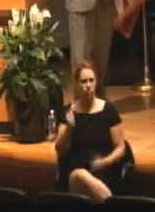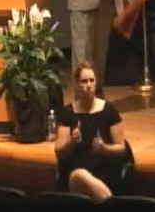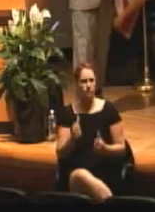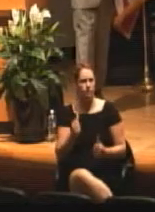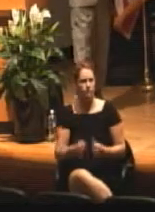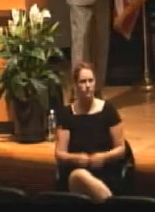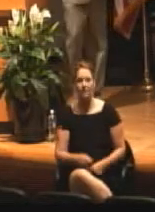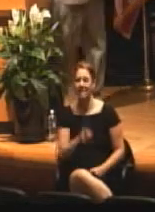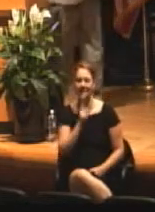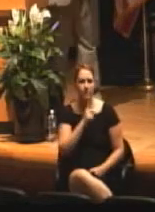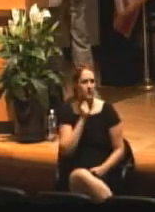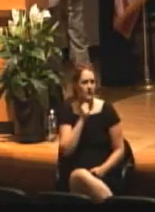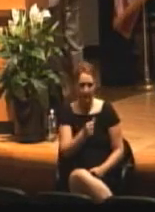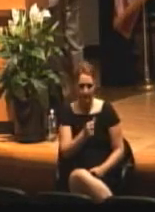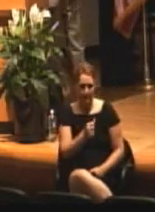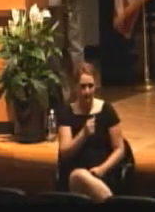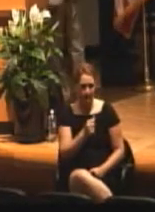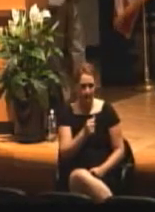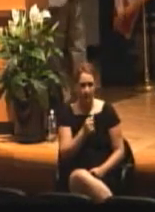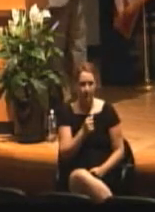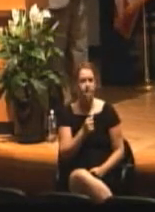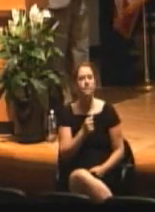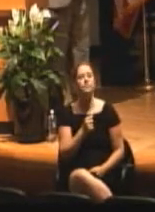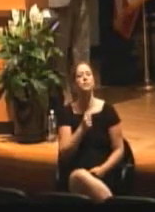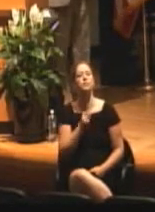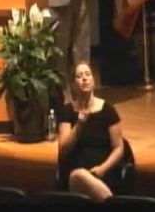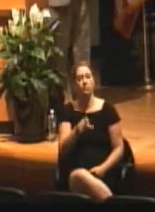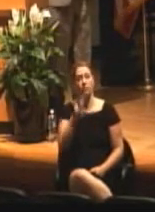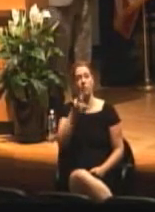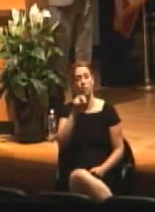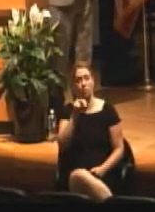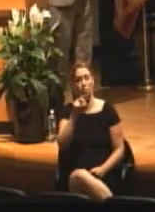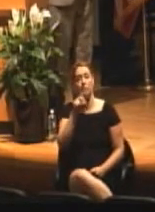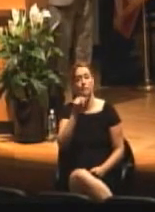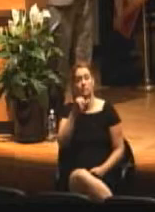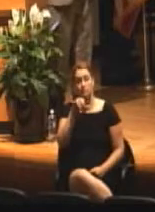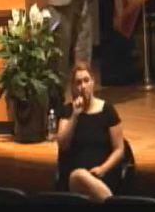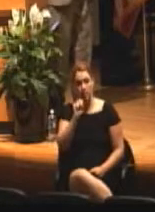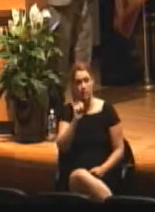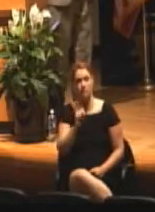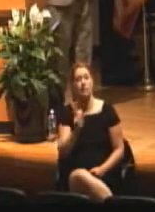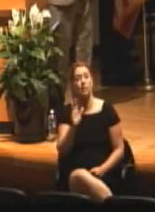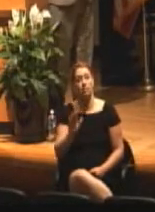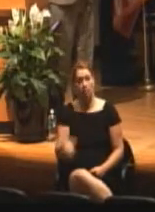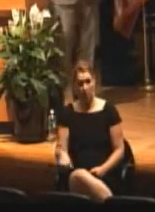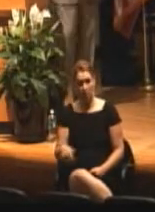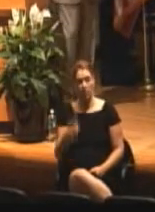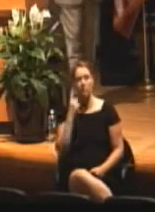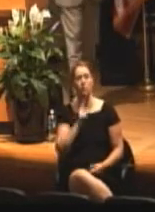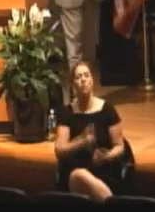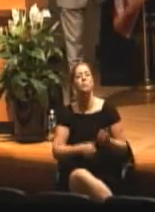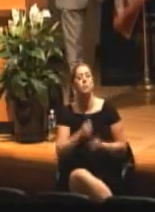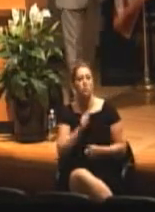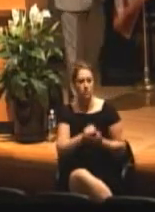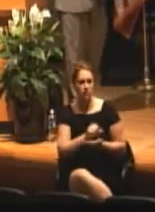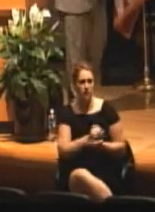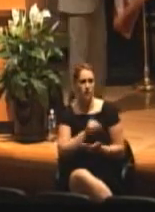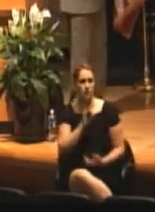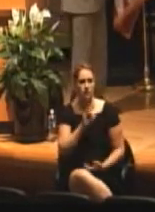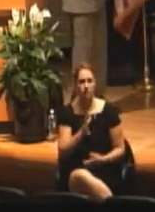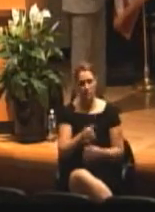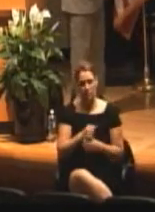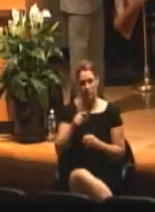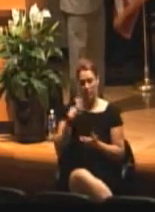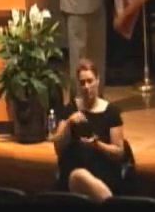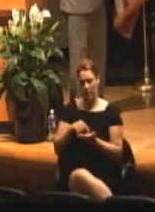Actually doesn't on most of those things. You have to be 30 days late typically for most accounts. So if you happen to miss something, you get that in the mail and say, oh man, this bill,